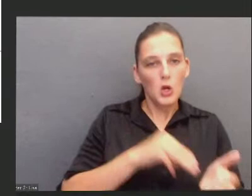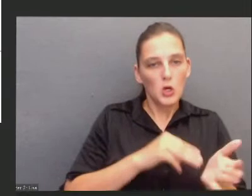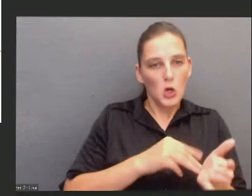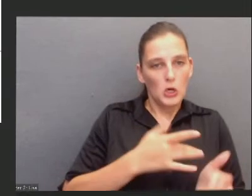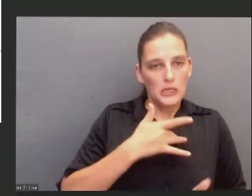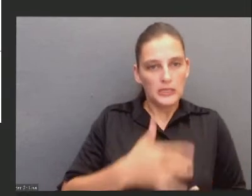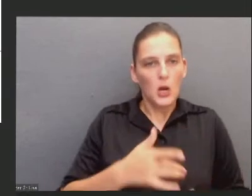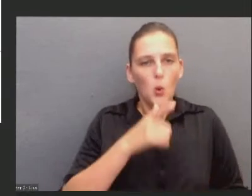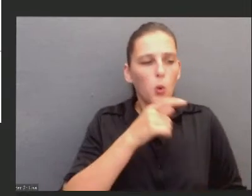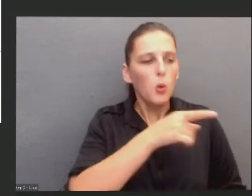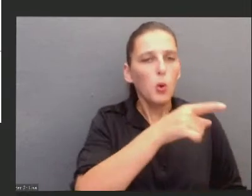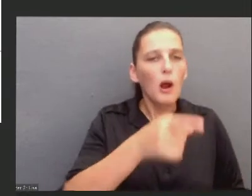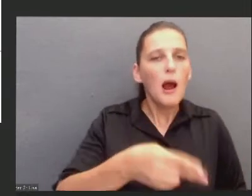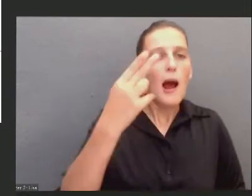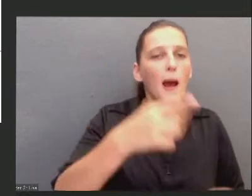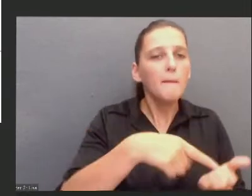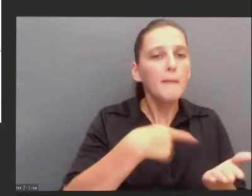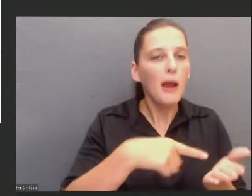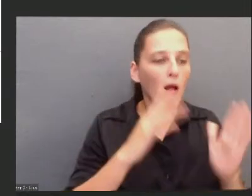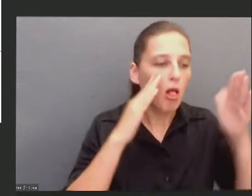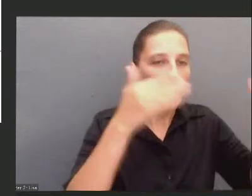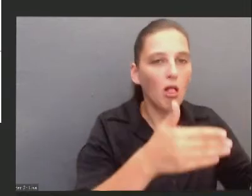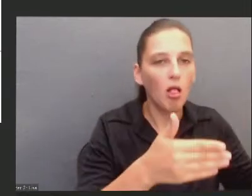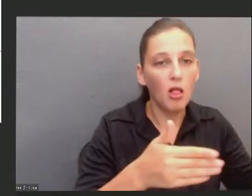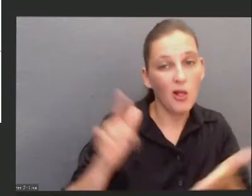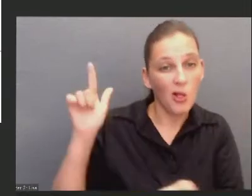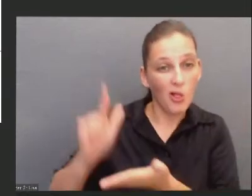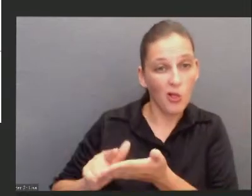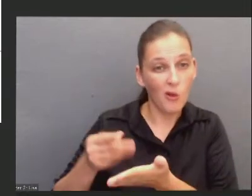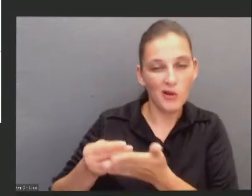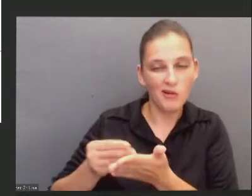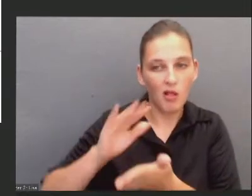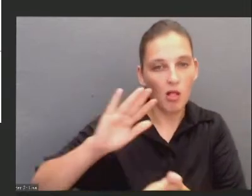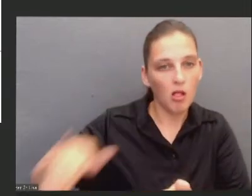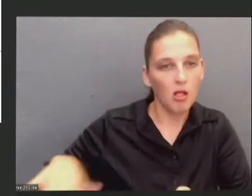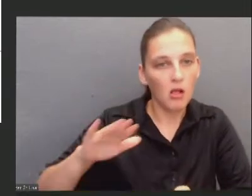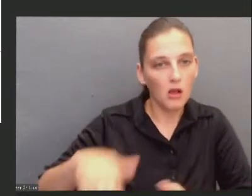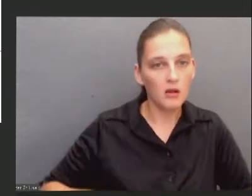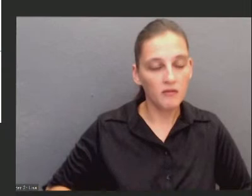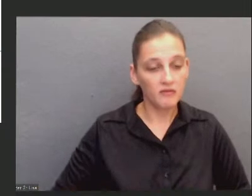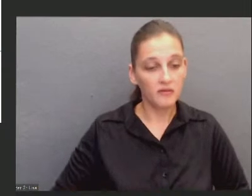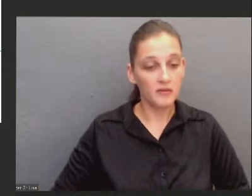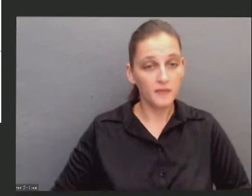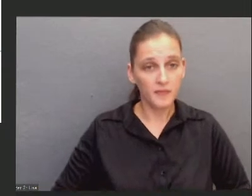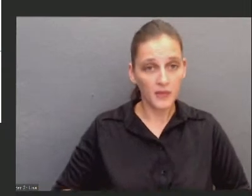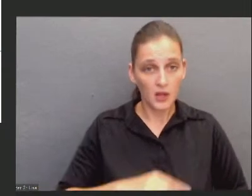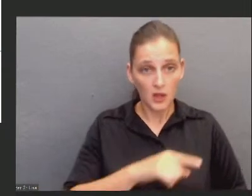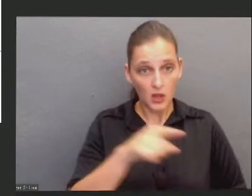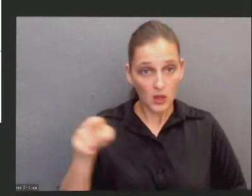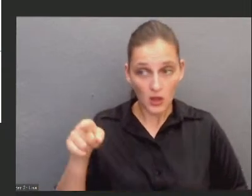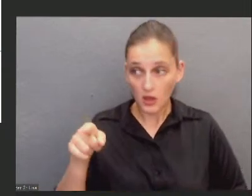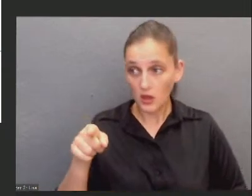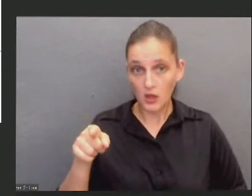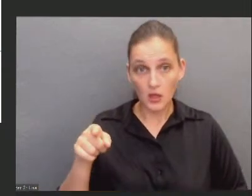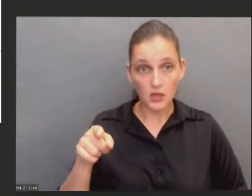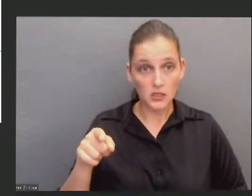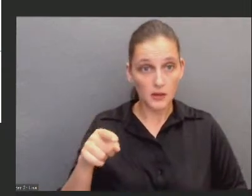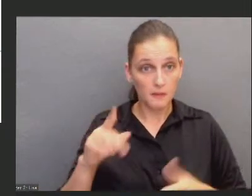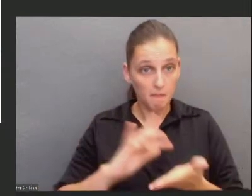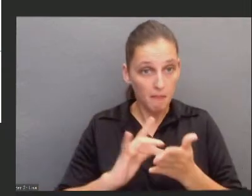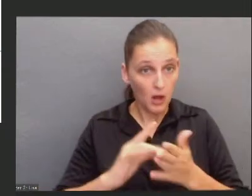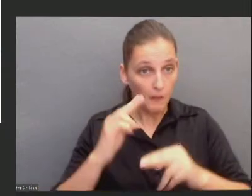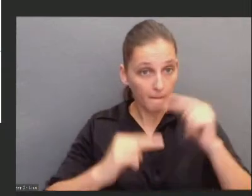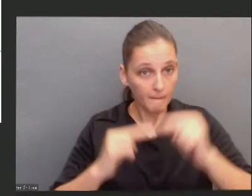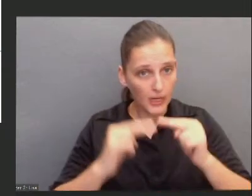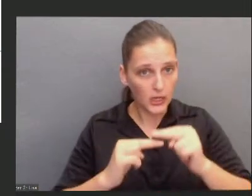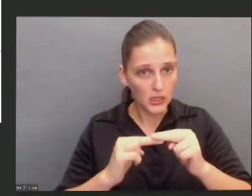patients. When these long COVID centers accept government funding, they should care for the whole population, and they need to